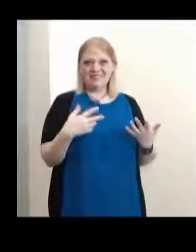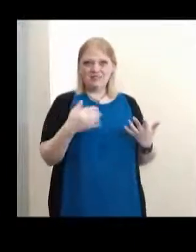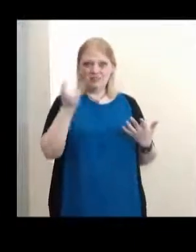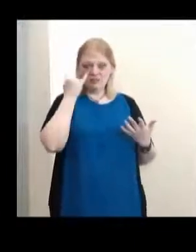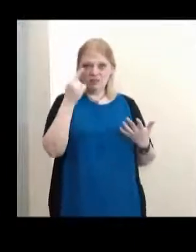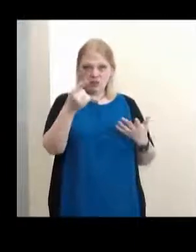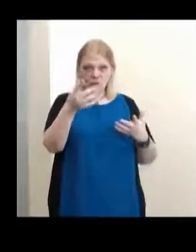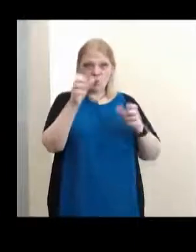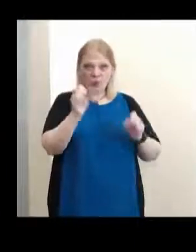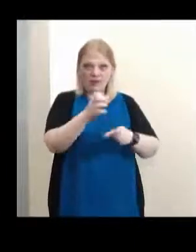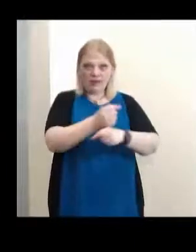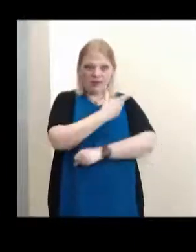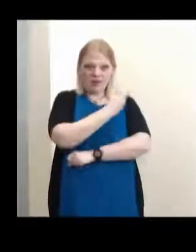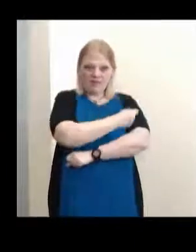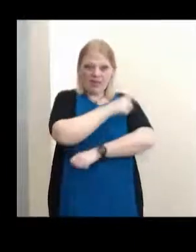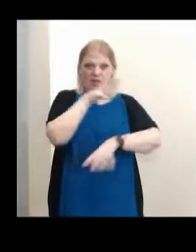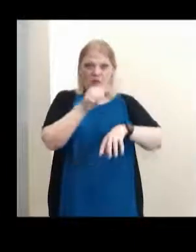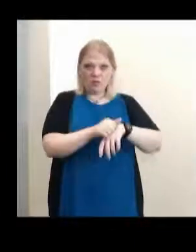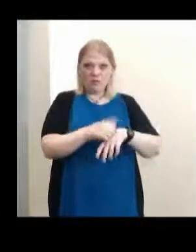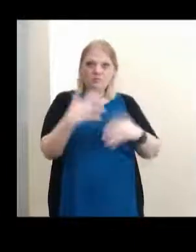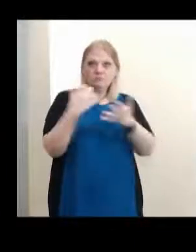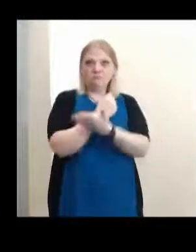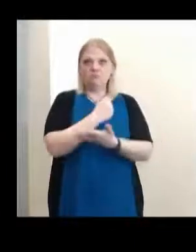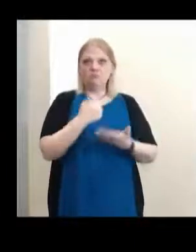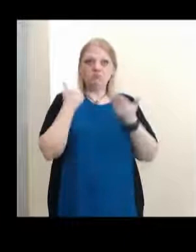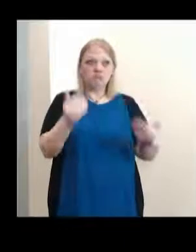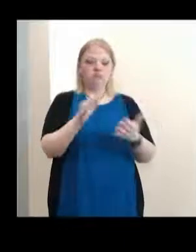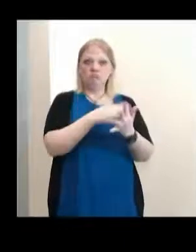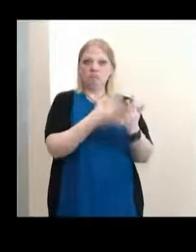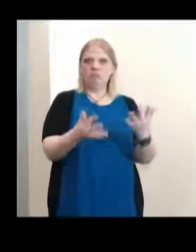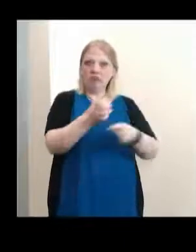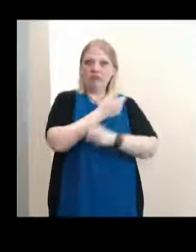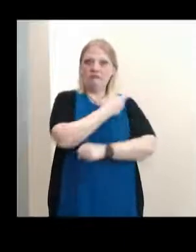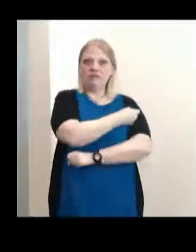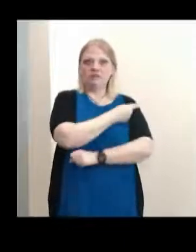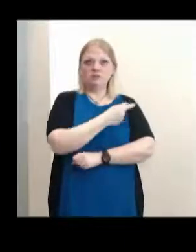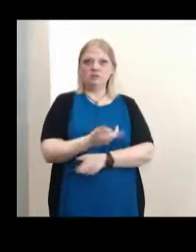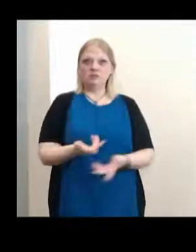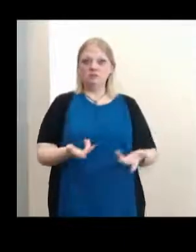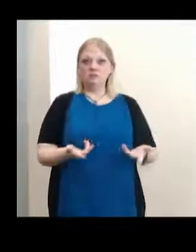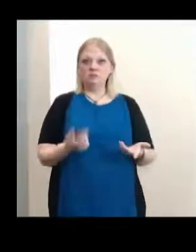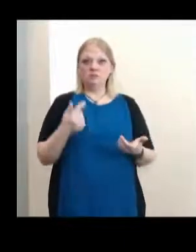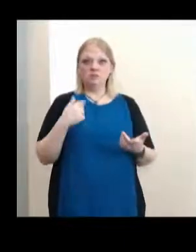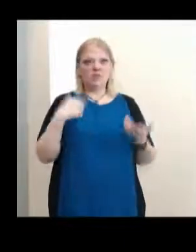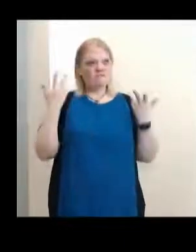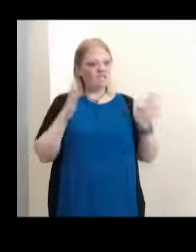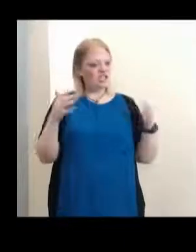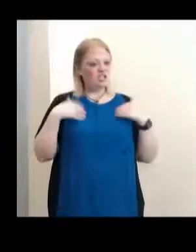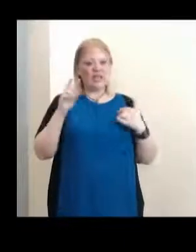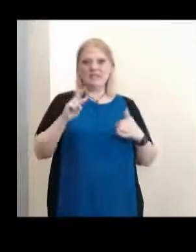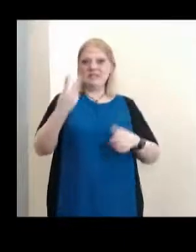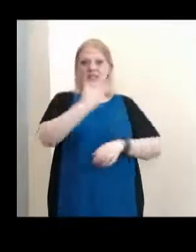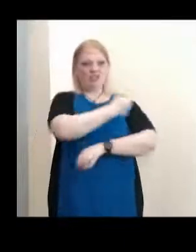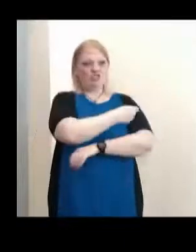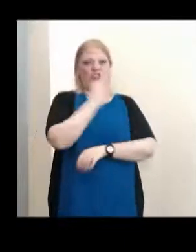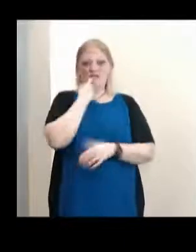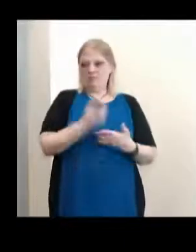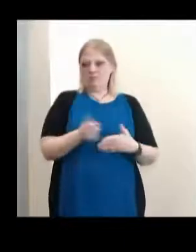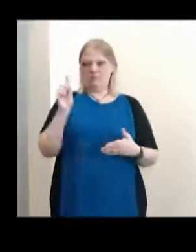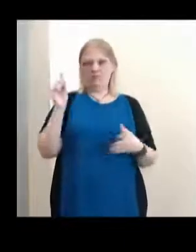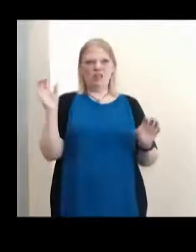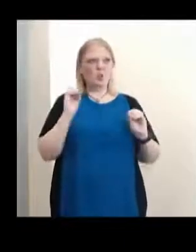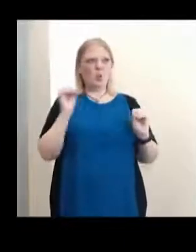can get a vaccine appointment, get it, schedule it, get the vaccine in your arm. I had my second dose this past weekend and really had